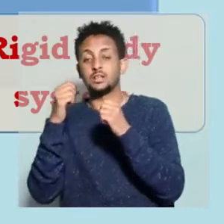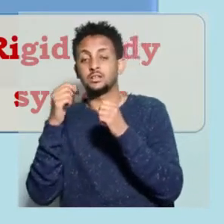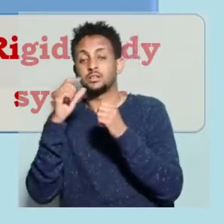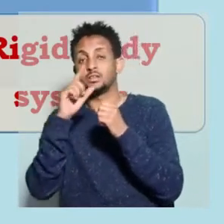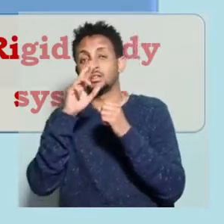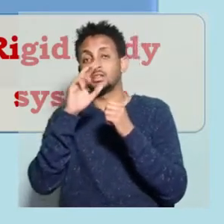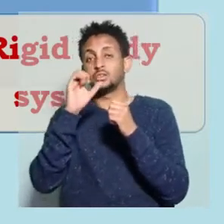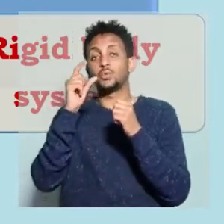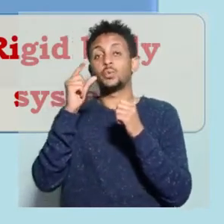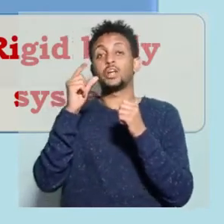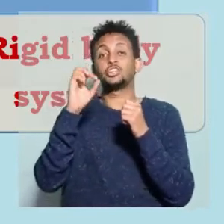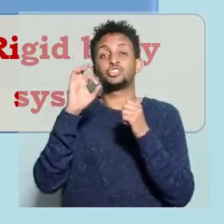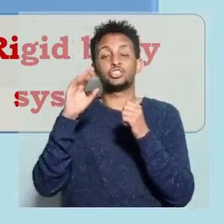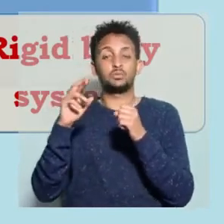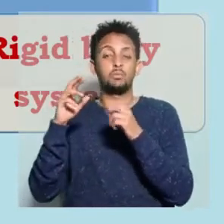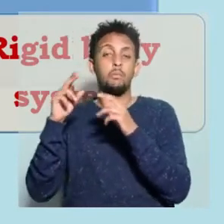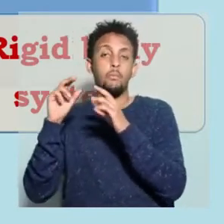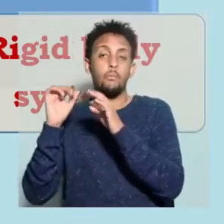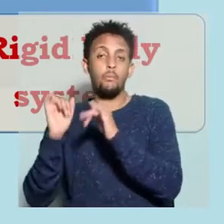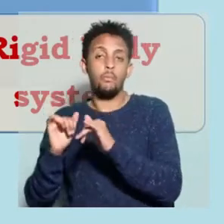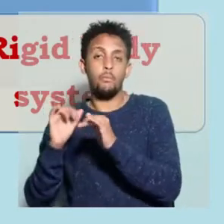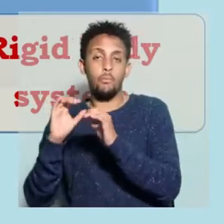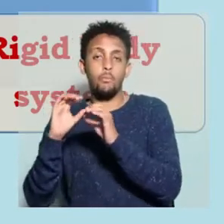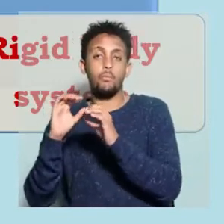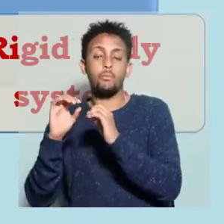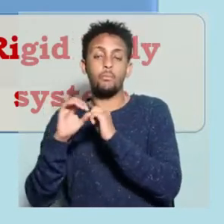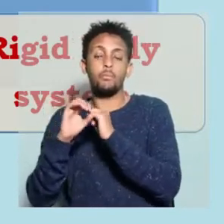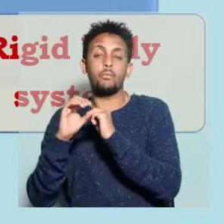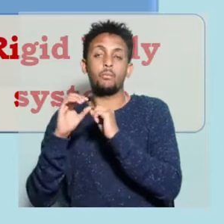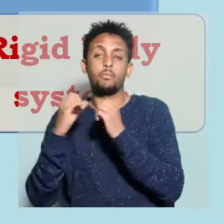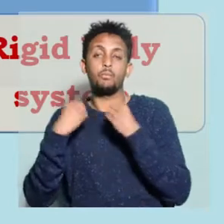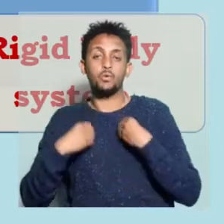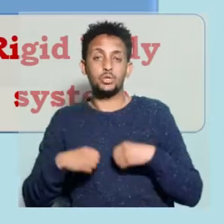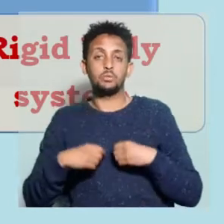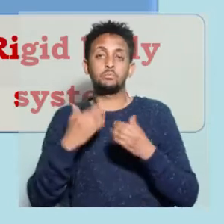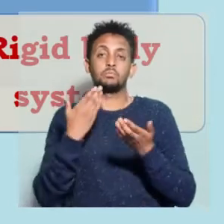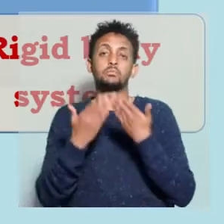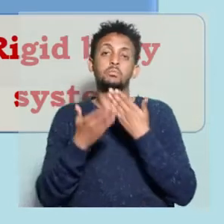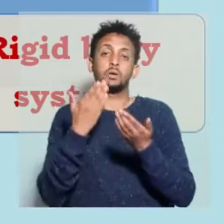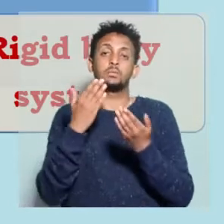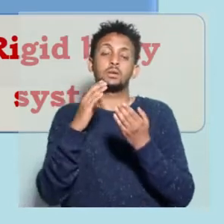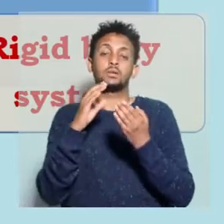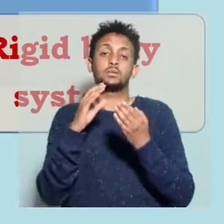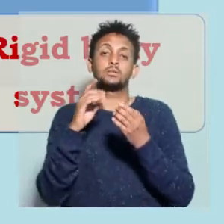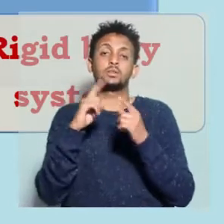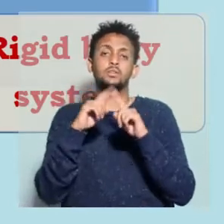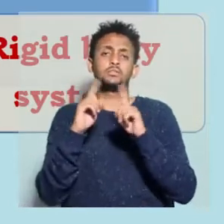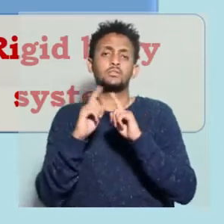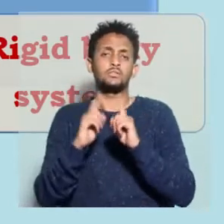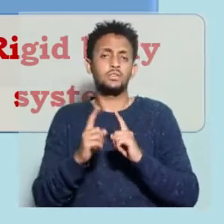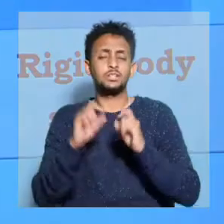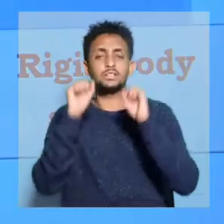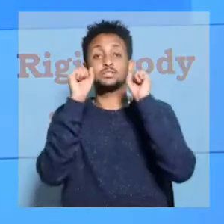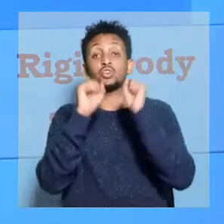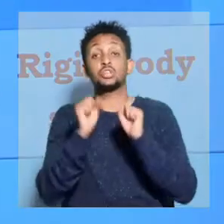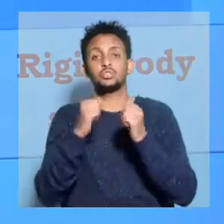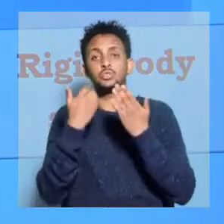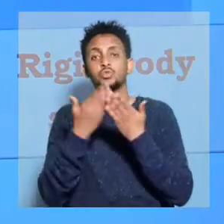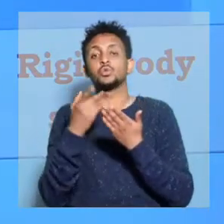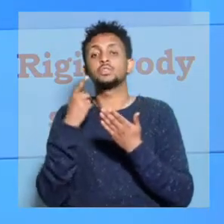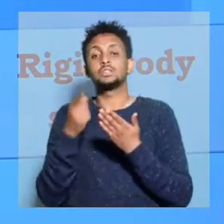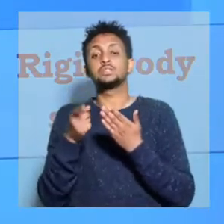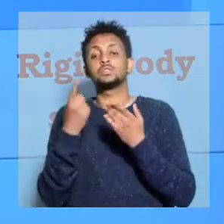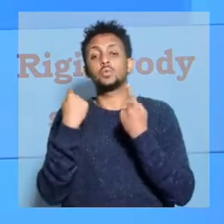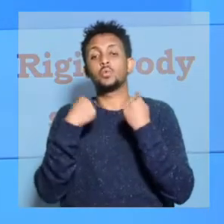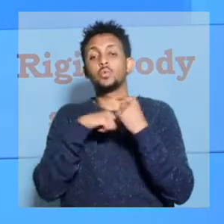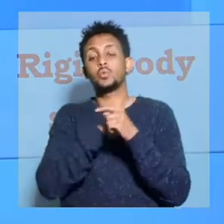we are to focus on, like you might have a bridge, you might have a bar, you might have a cantilever, or different structures, so that